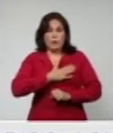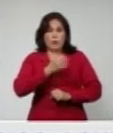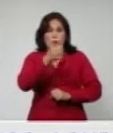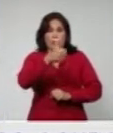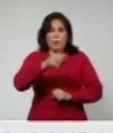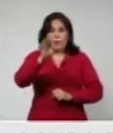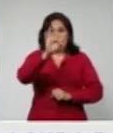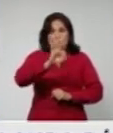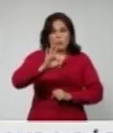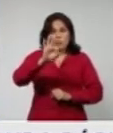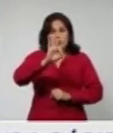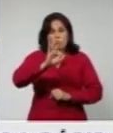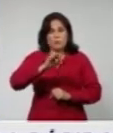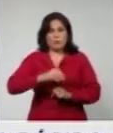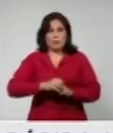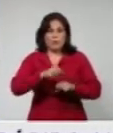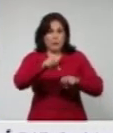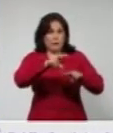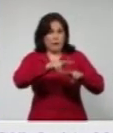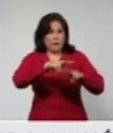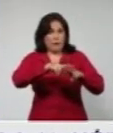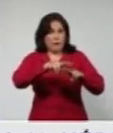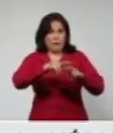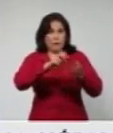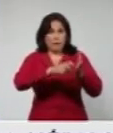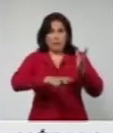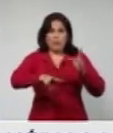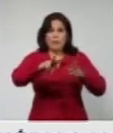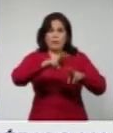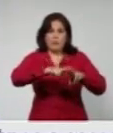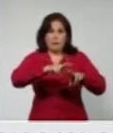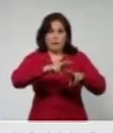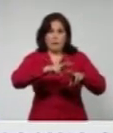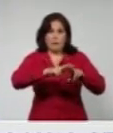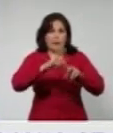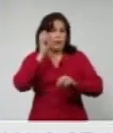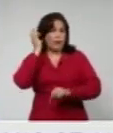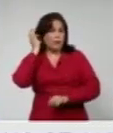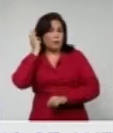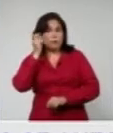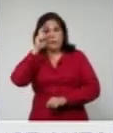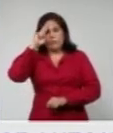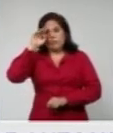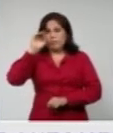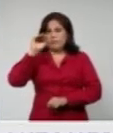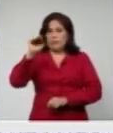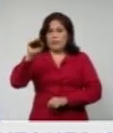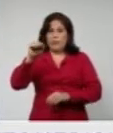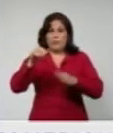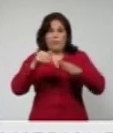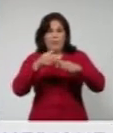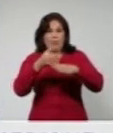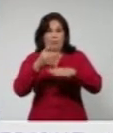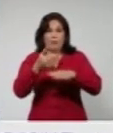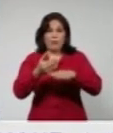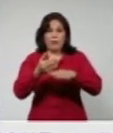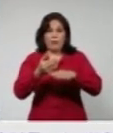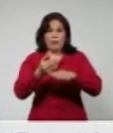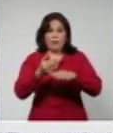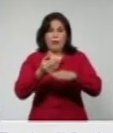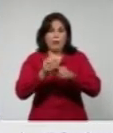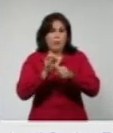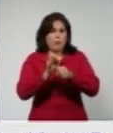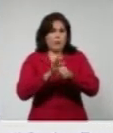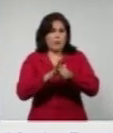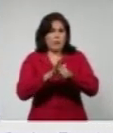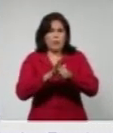from the municipality of 10 de Octubre, was hospitalized on August 9th, and